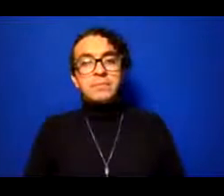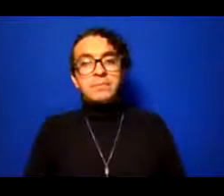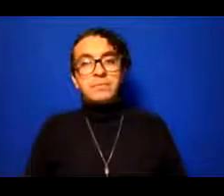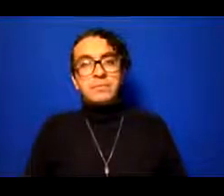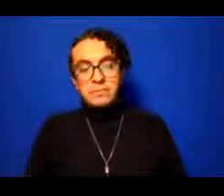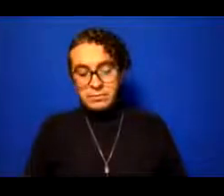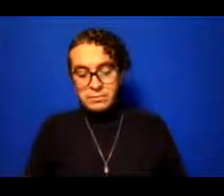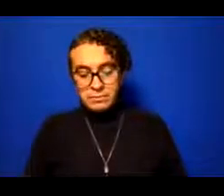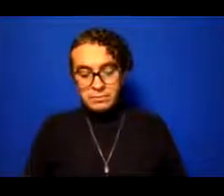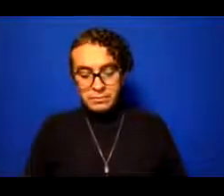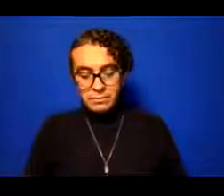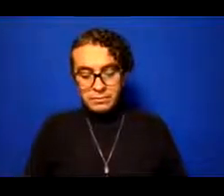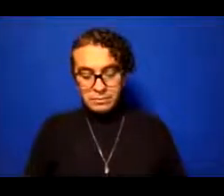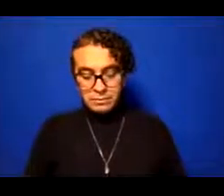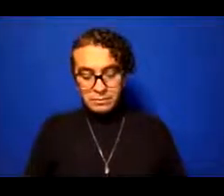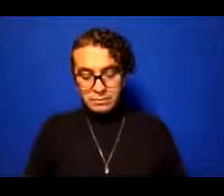Okay.